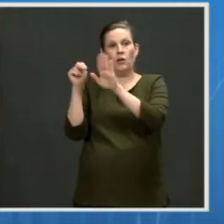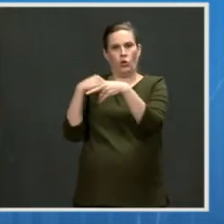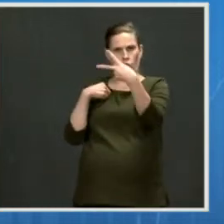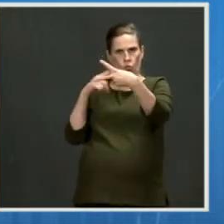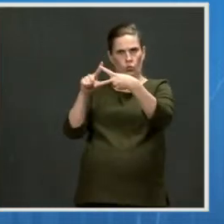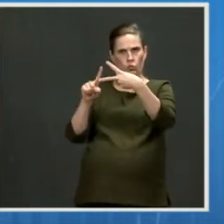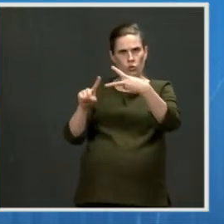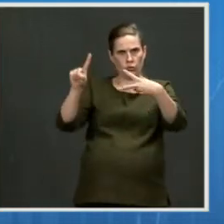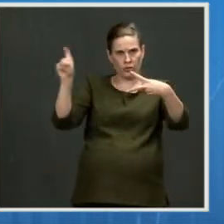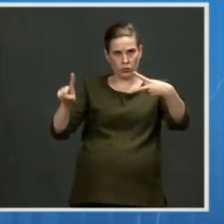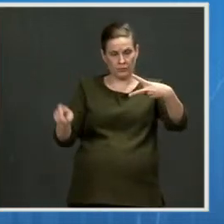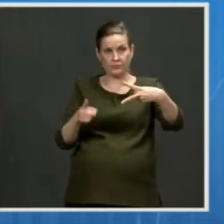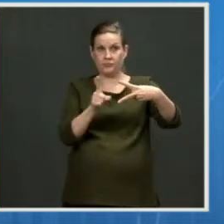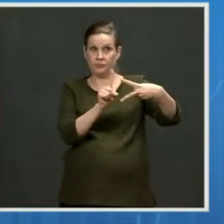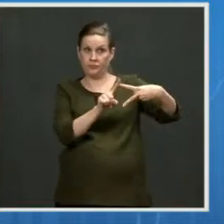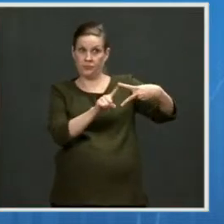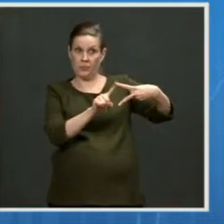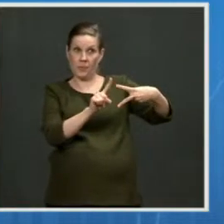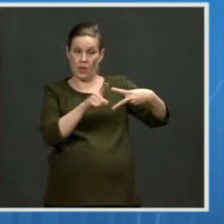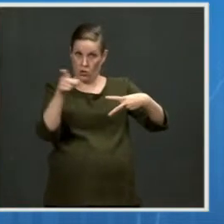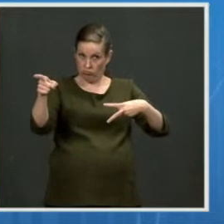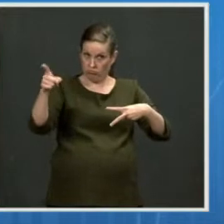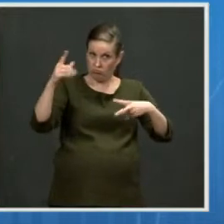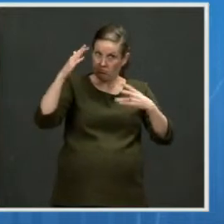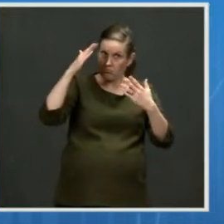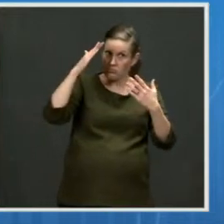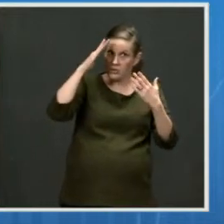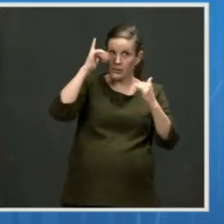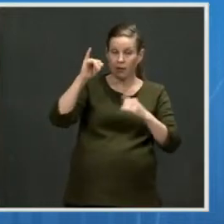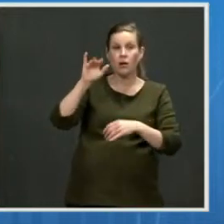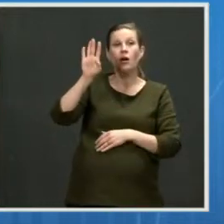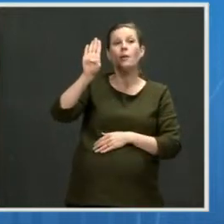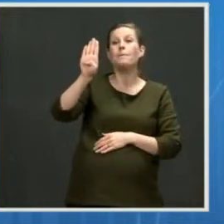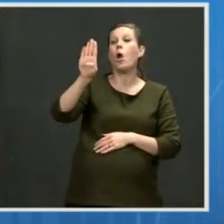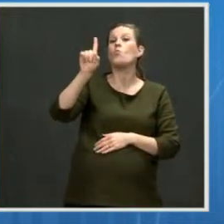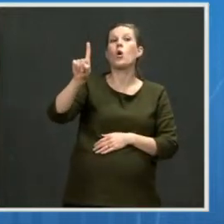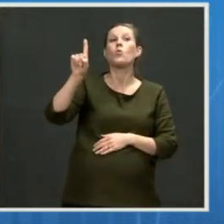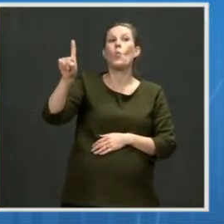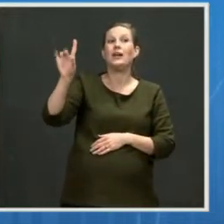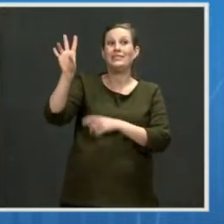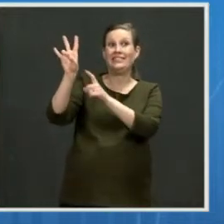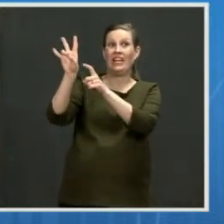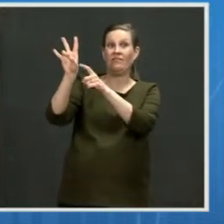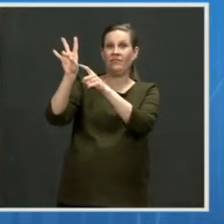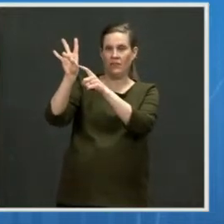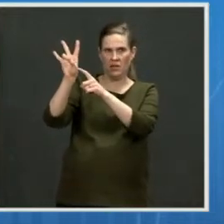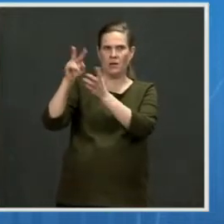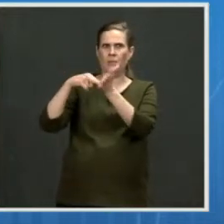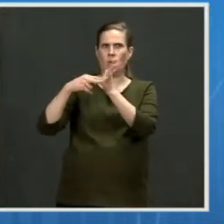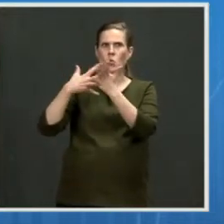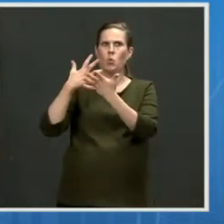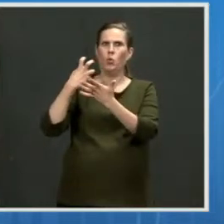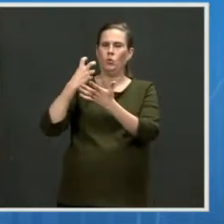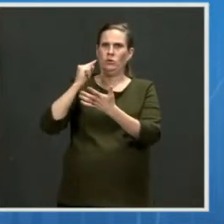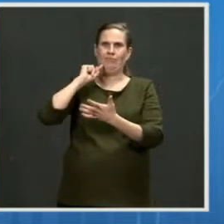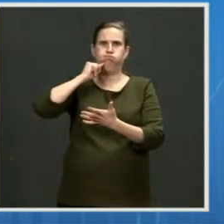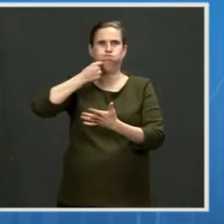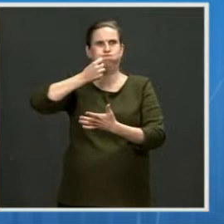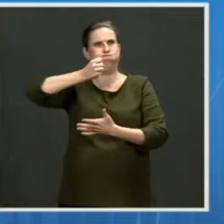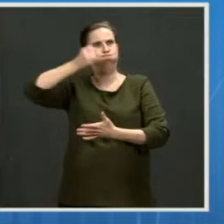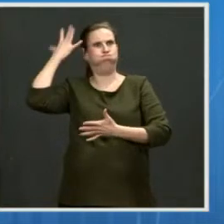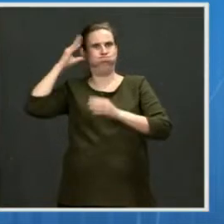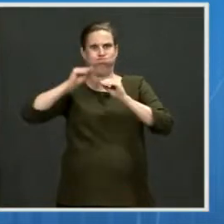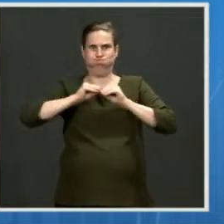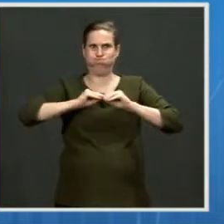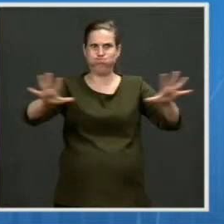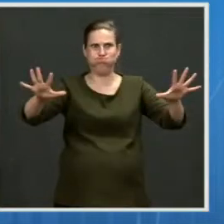you expected the B117 variant to be dominant in the U.S. by the end of March, early April. Is it now the dominant strain, and how much